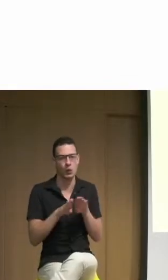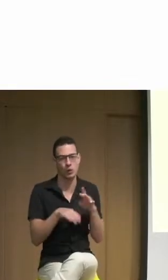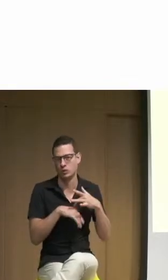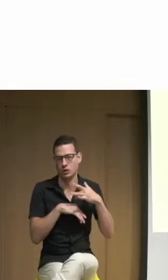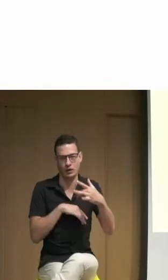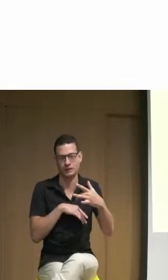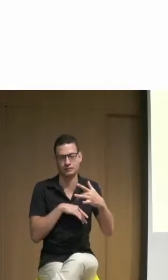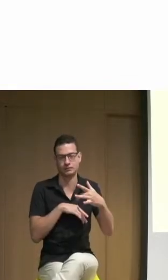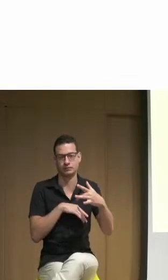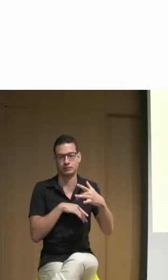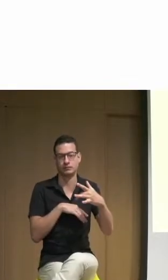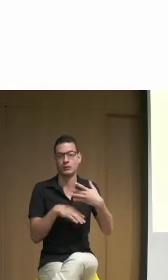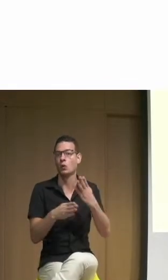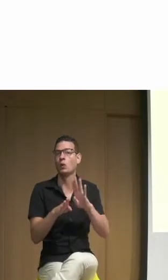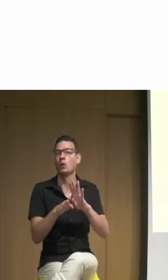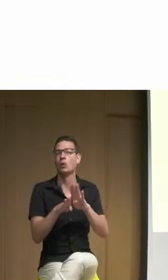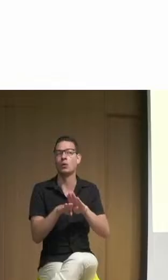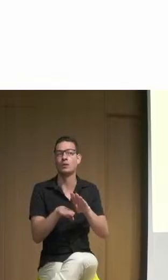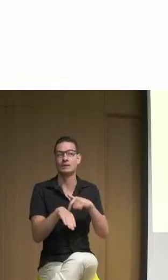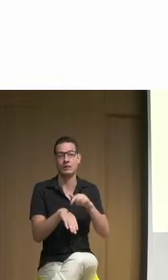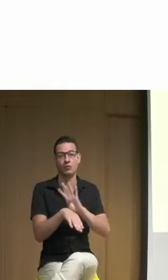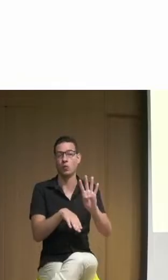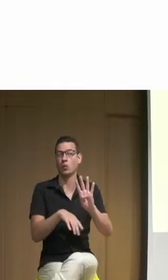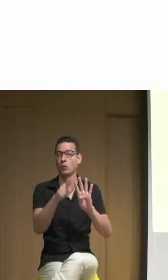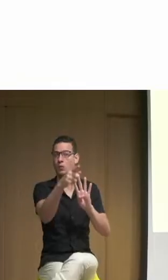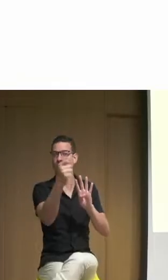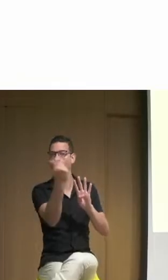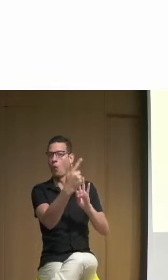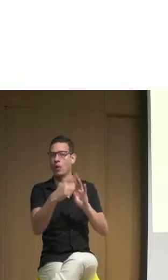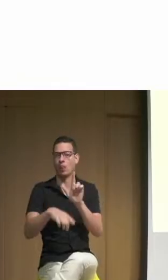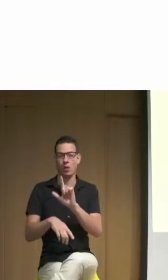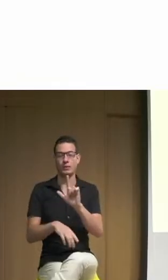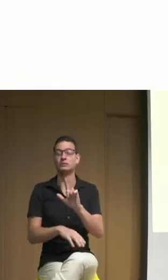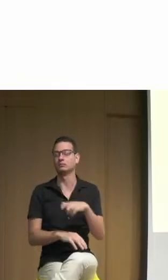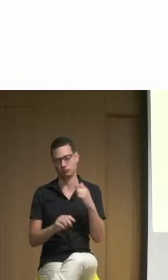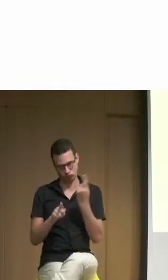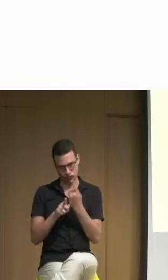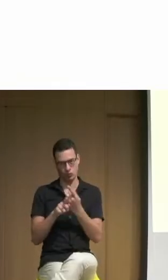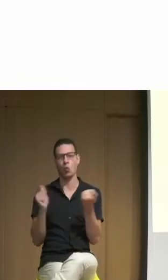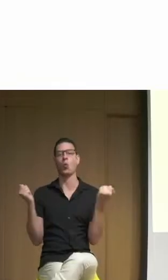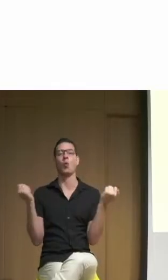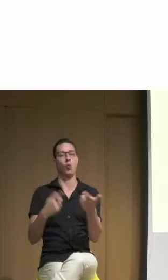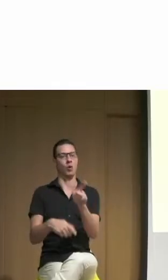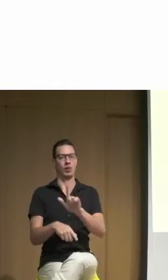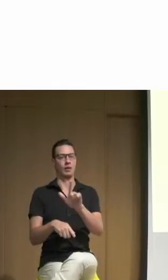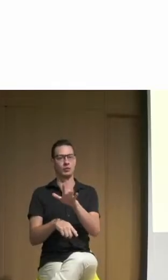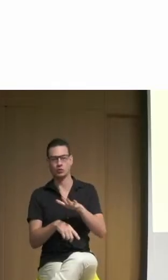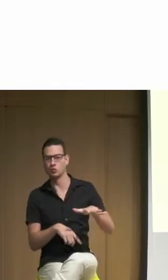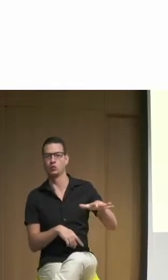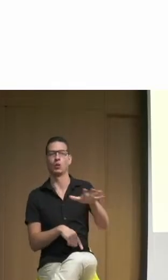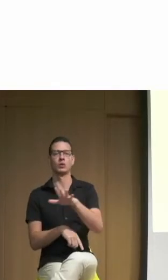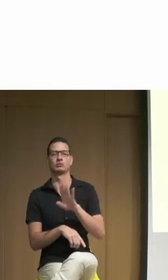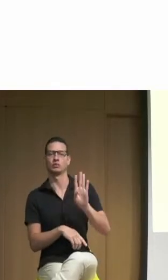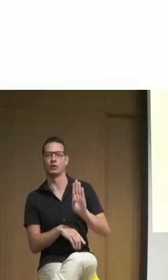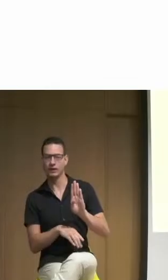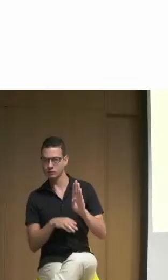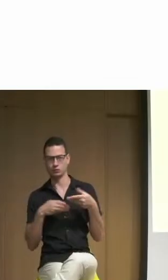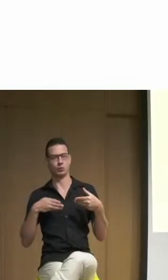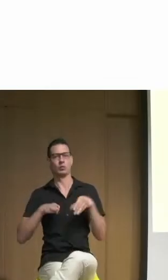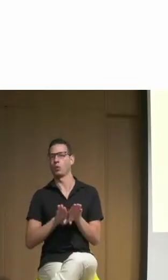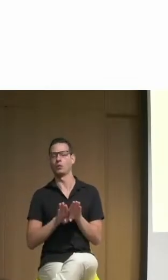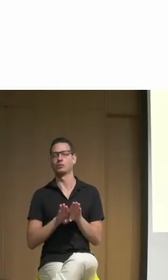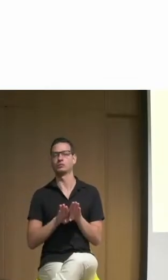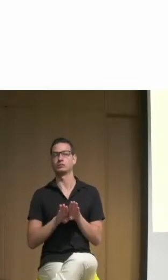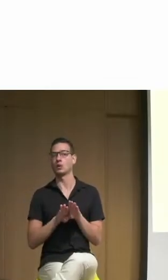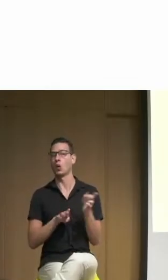it had to close at 4 o'clock. All libraries in the area had to close, and so we were not allowed